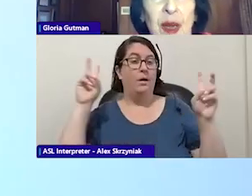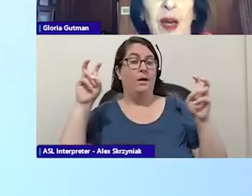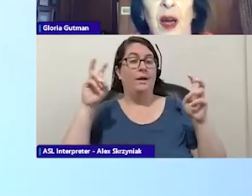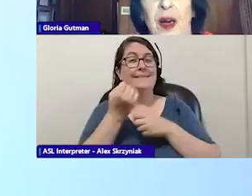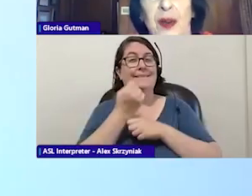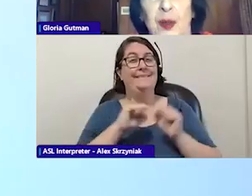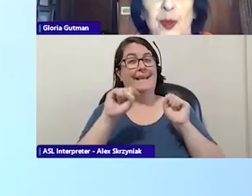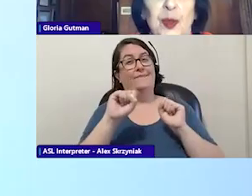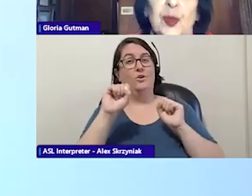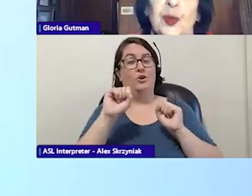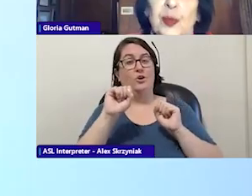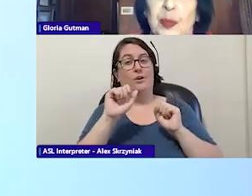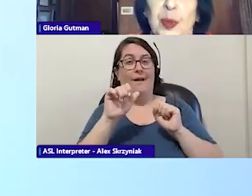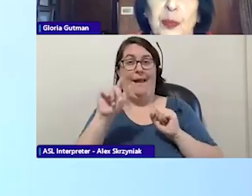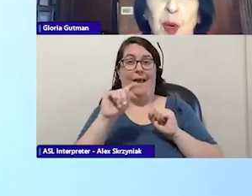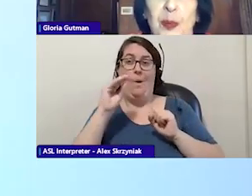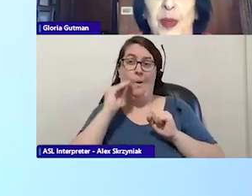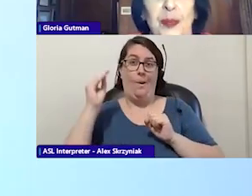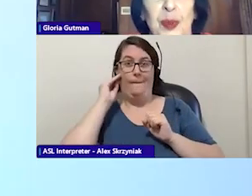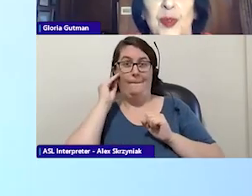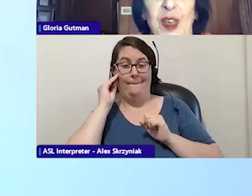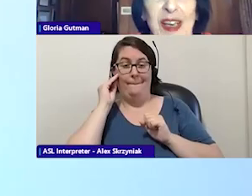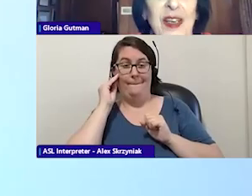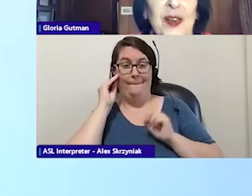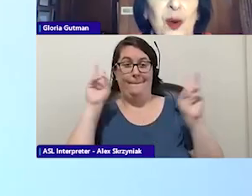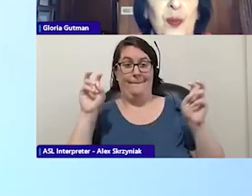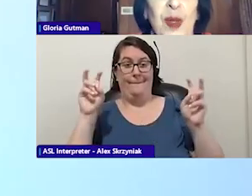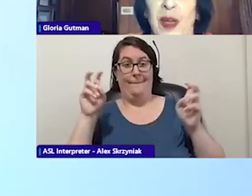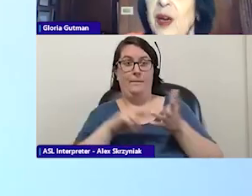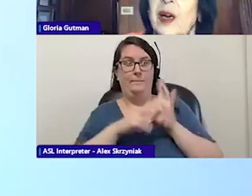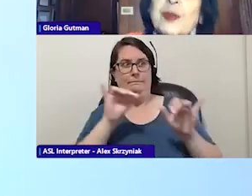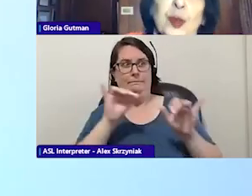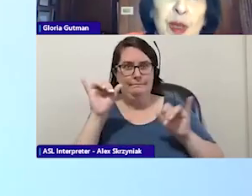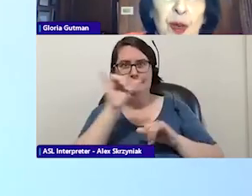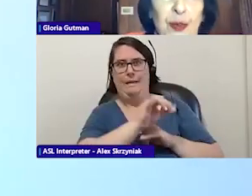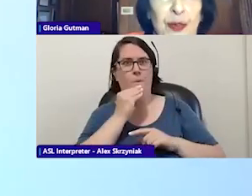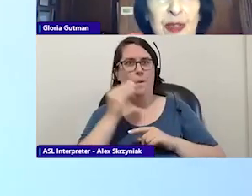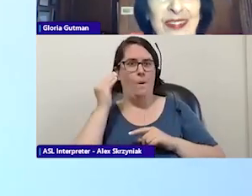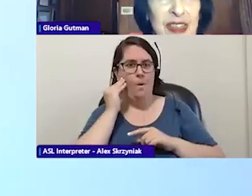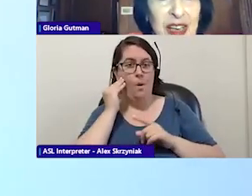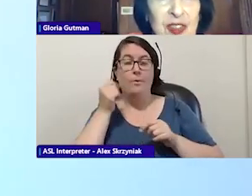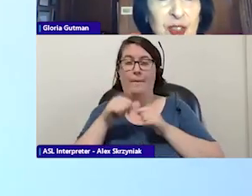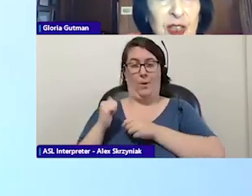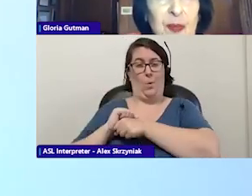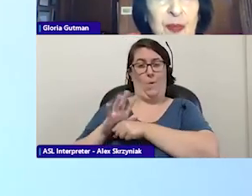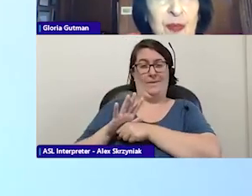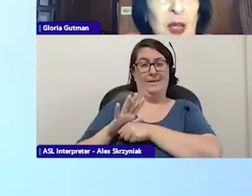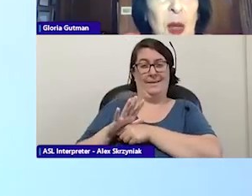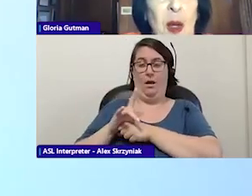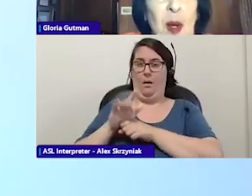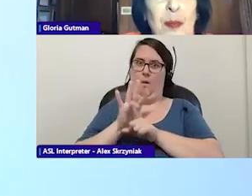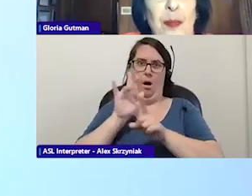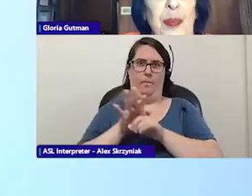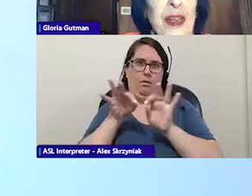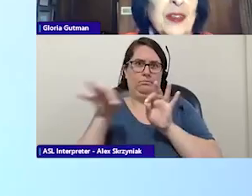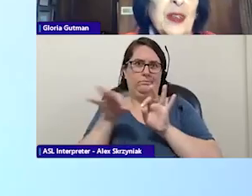Home," used to promote people staying at home during COVID-19.